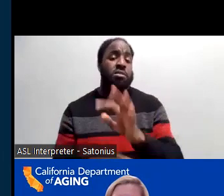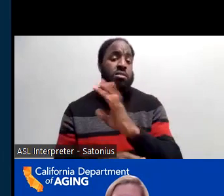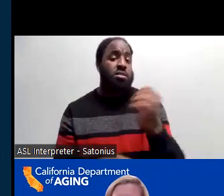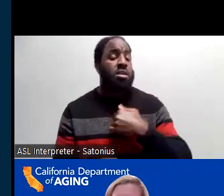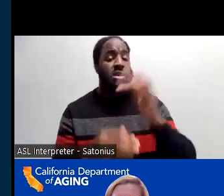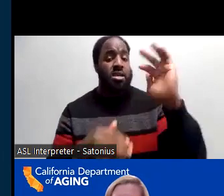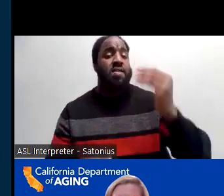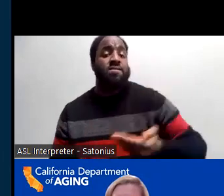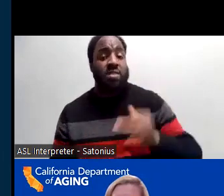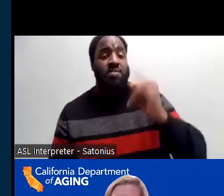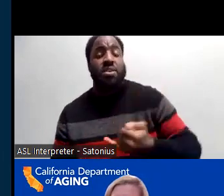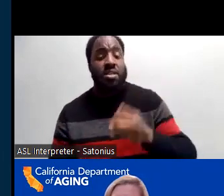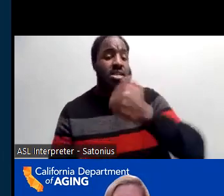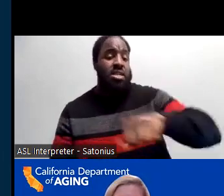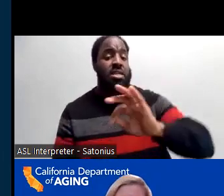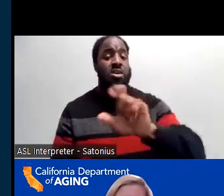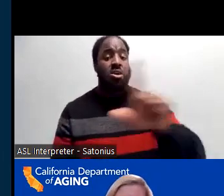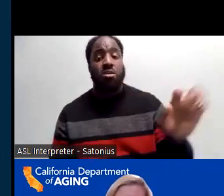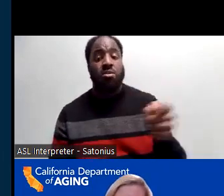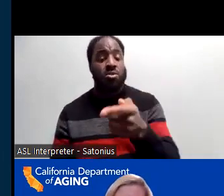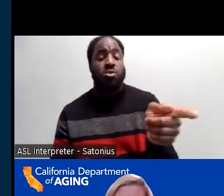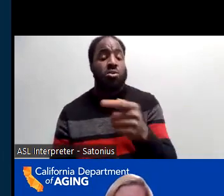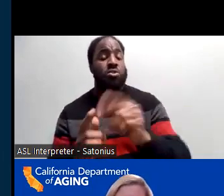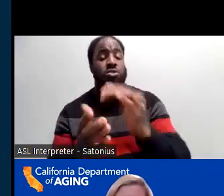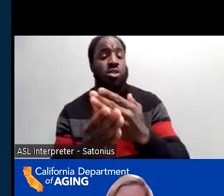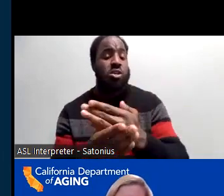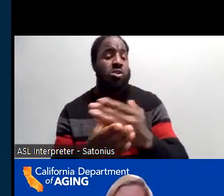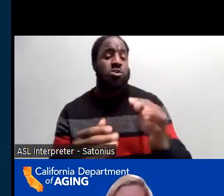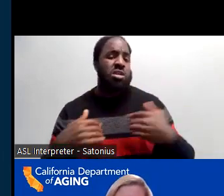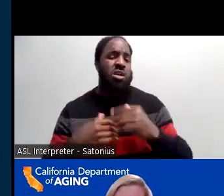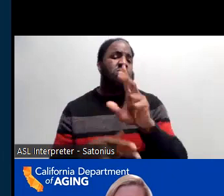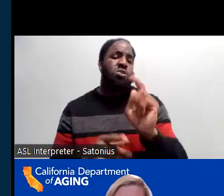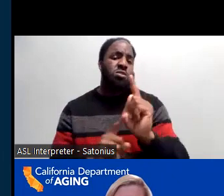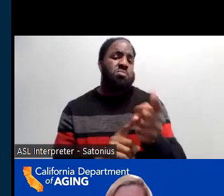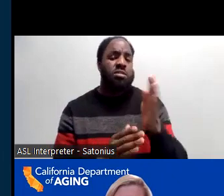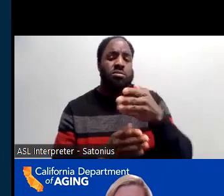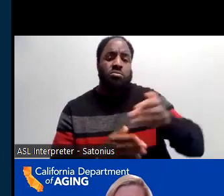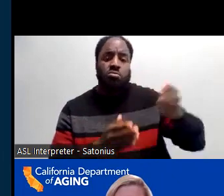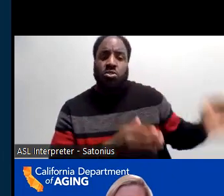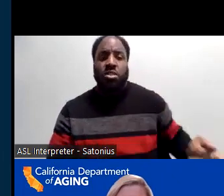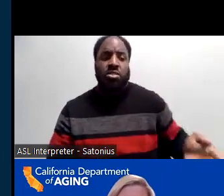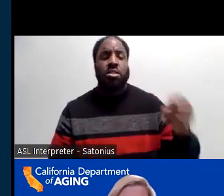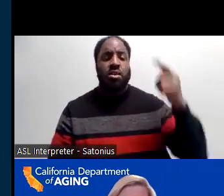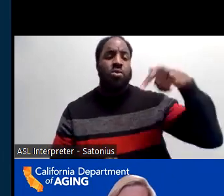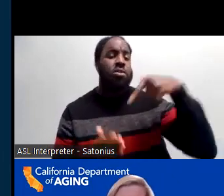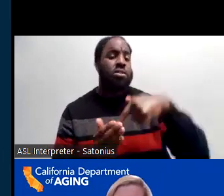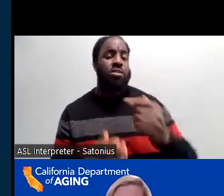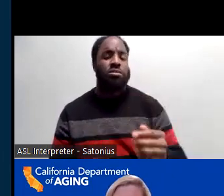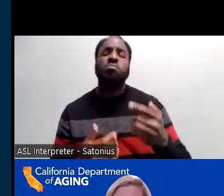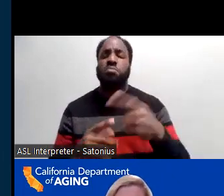invite any and all of you to share. We've got about 30 minutes set aside for this. Let me just confirm